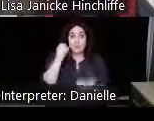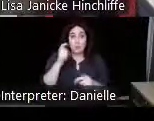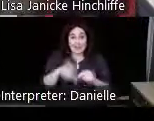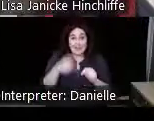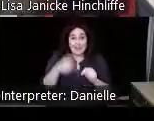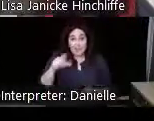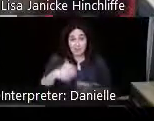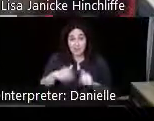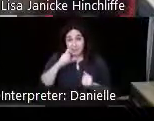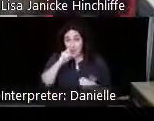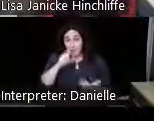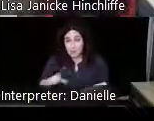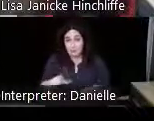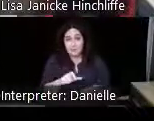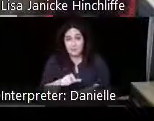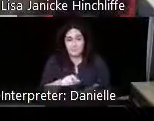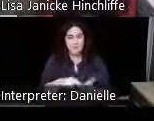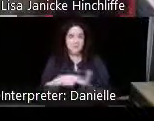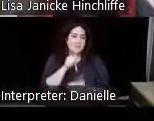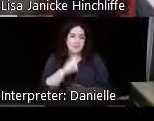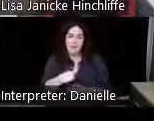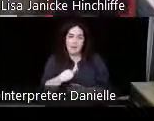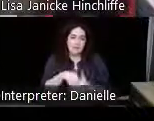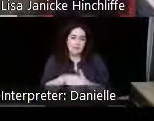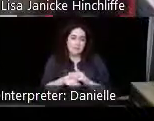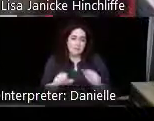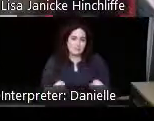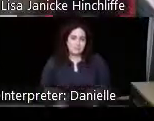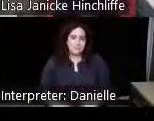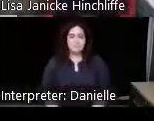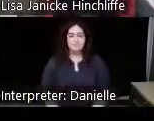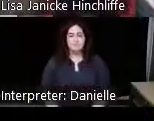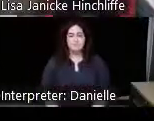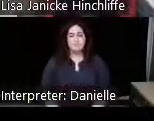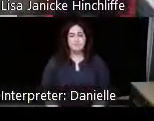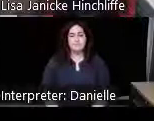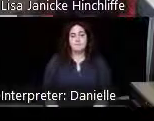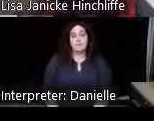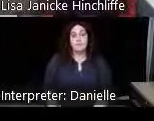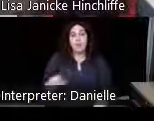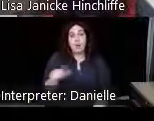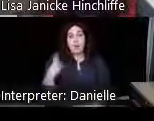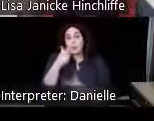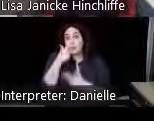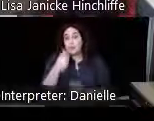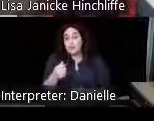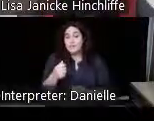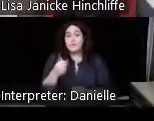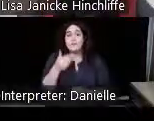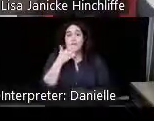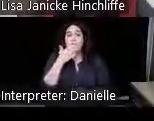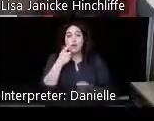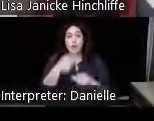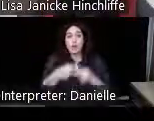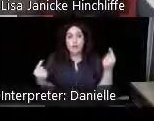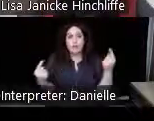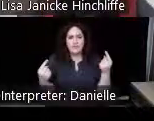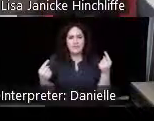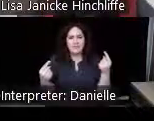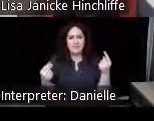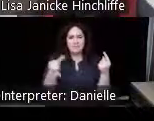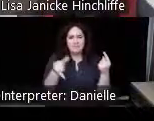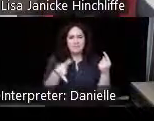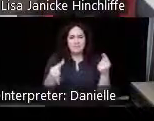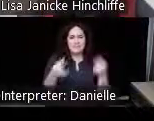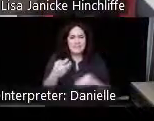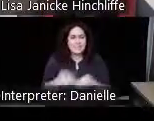We found low color contrast is often an issue, and we were a bit surprised by this because this is relatively easy to test and solve.